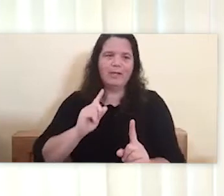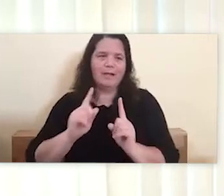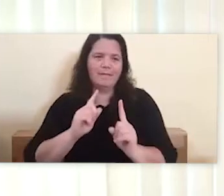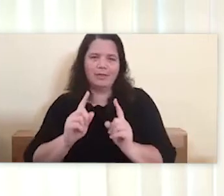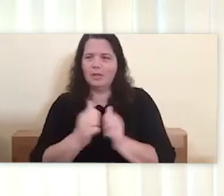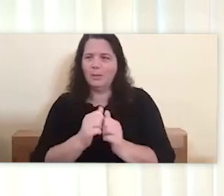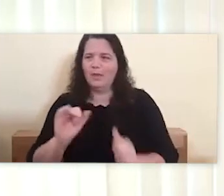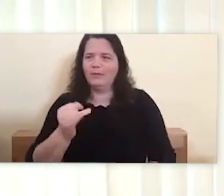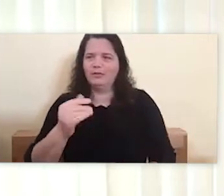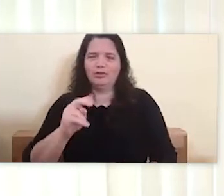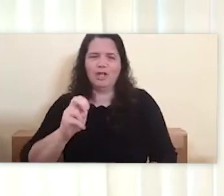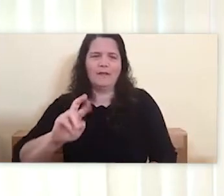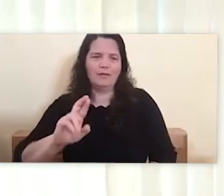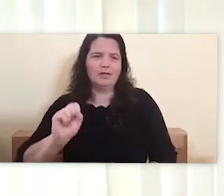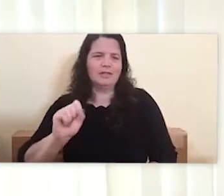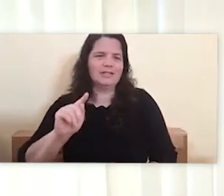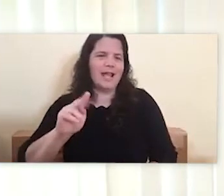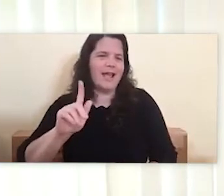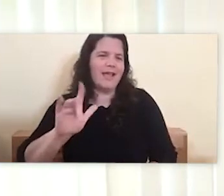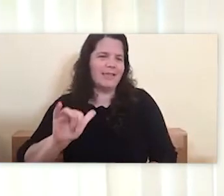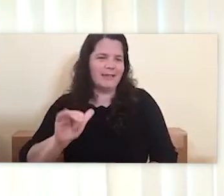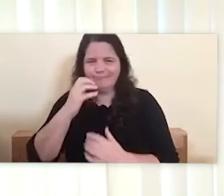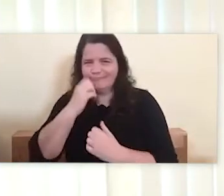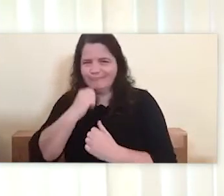IMCW teacher as well.